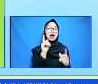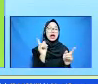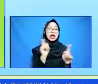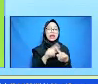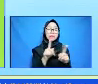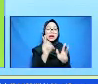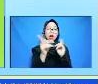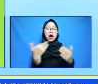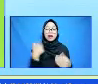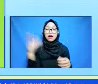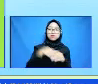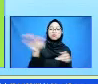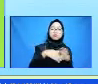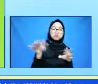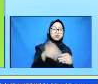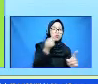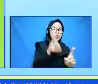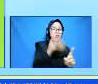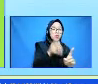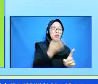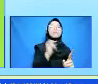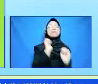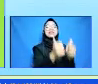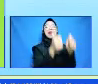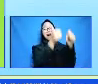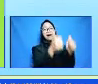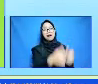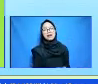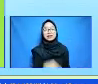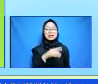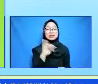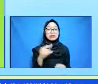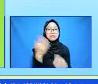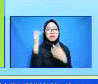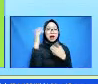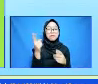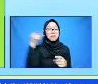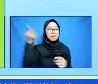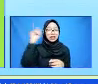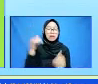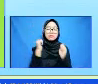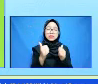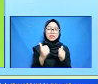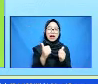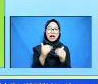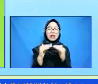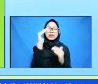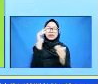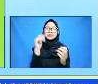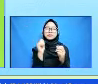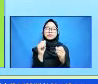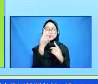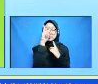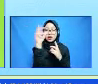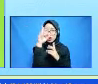committed to ensure that policy is actually to enable all the stakeholders to work in accountable